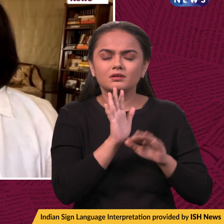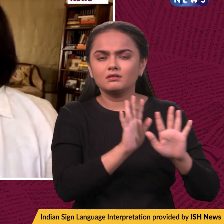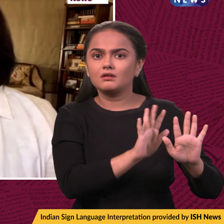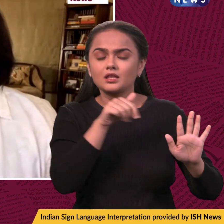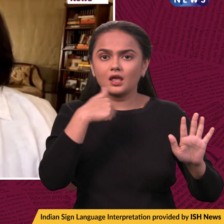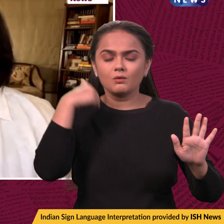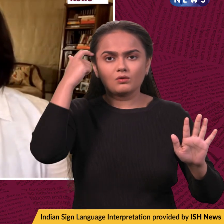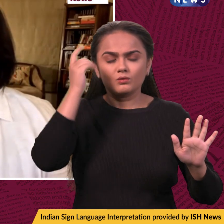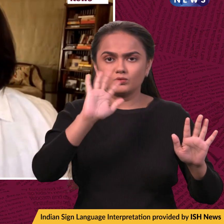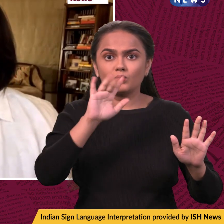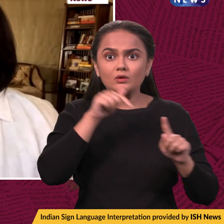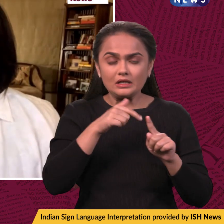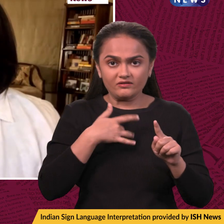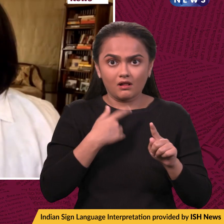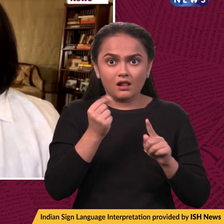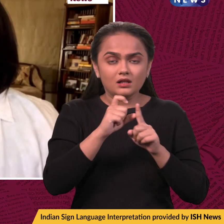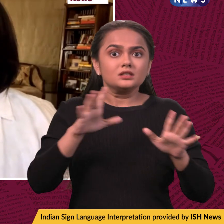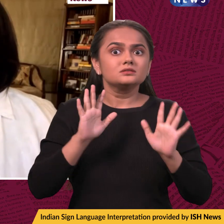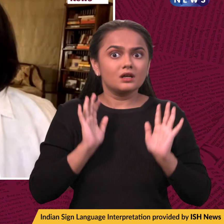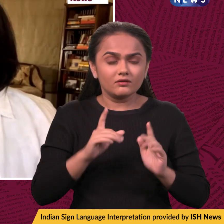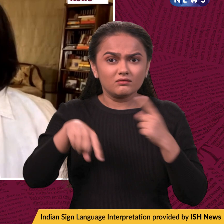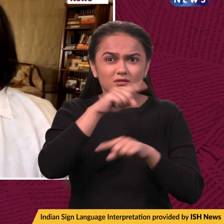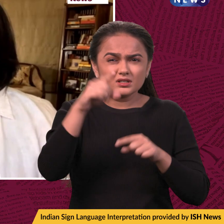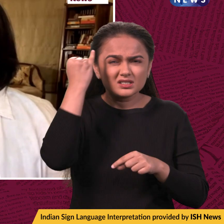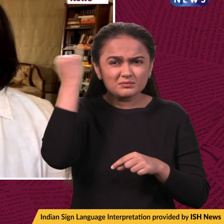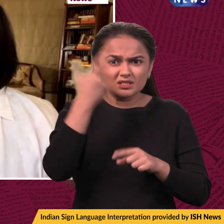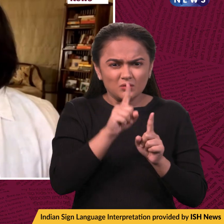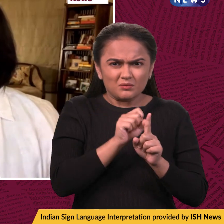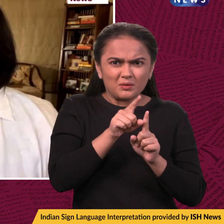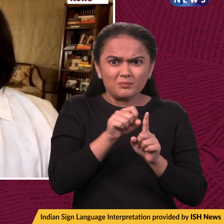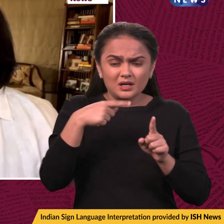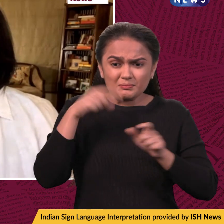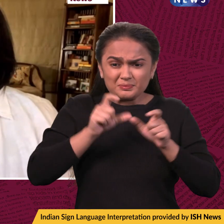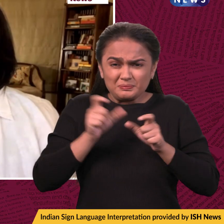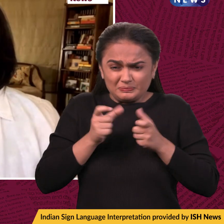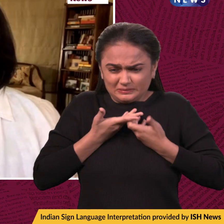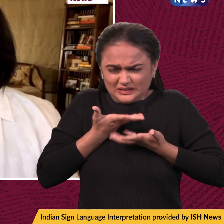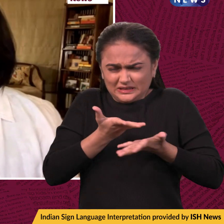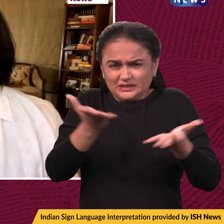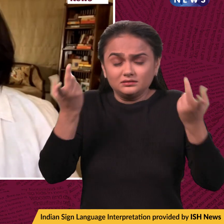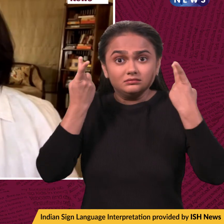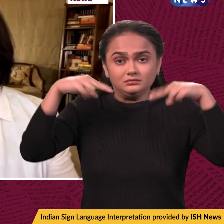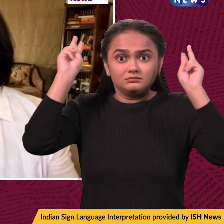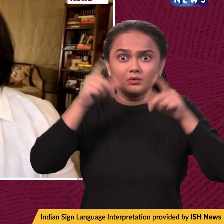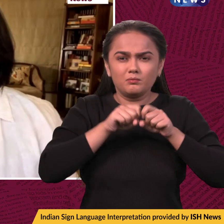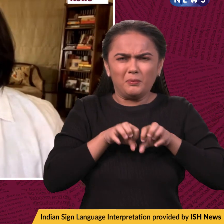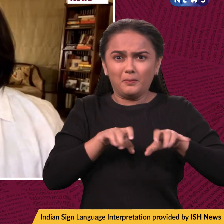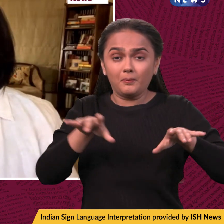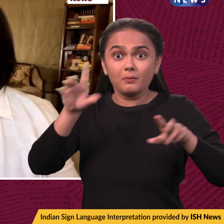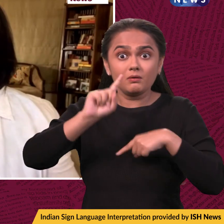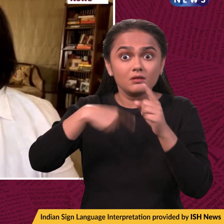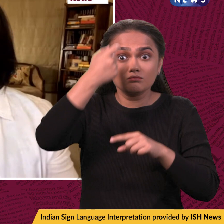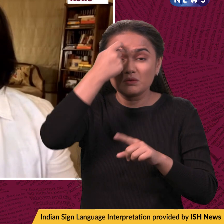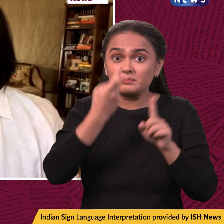I think is something we need to set to one side. Just recognize the sheer pace at which it accelerates through the